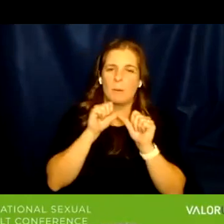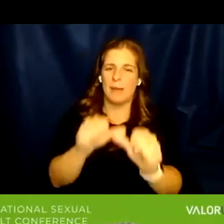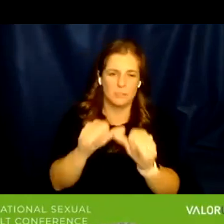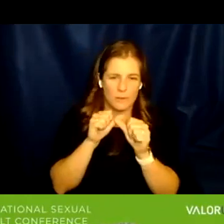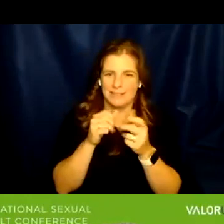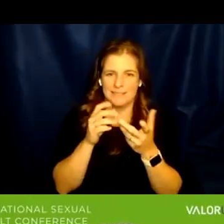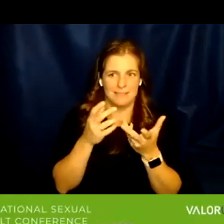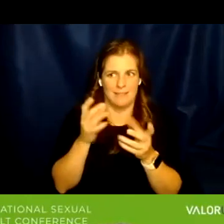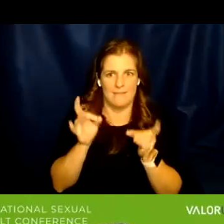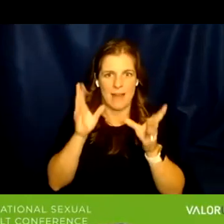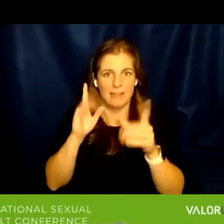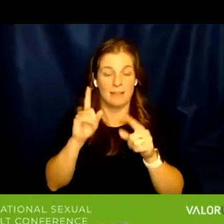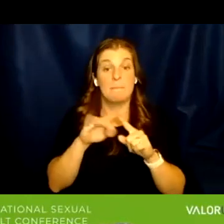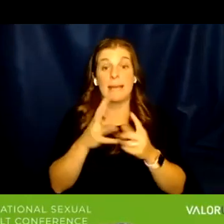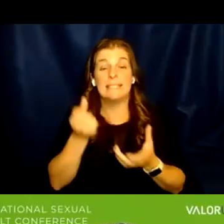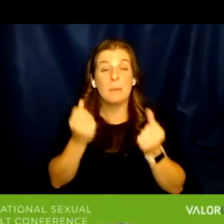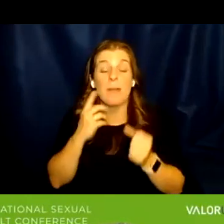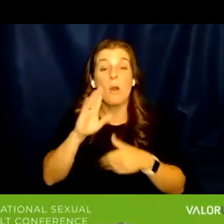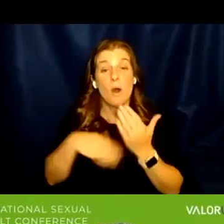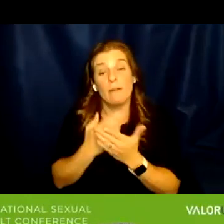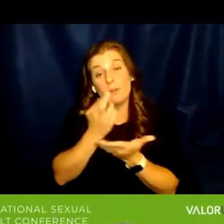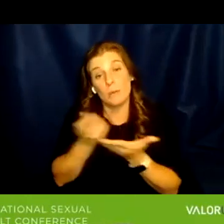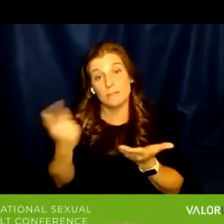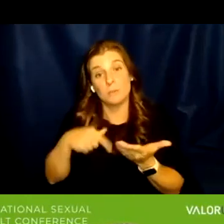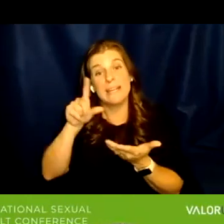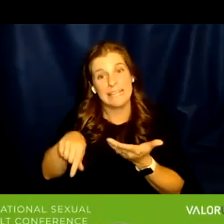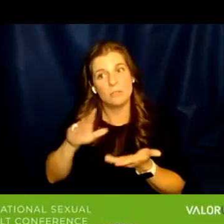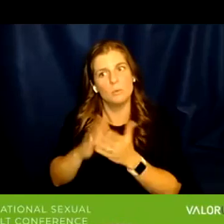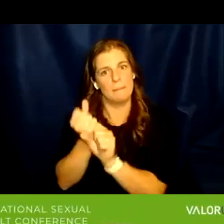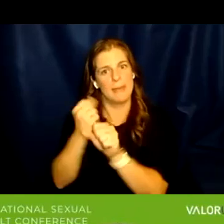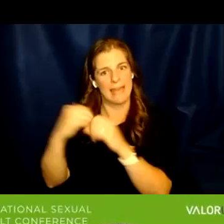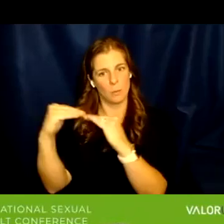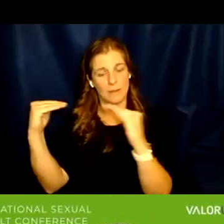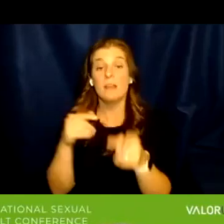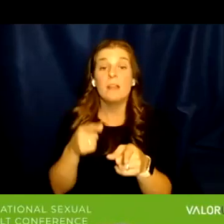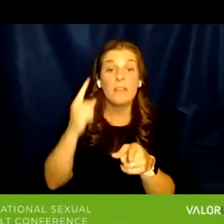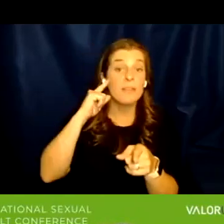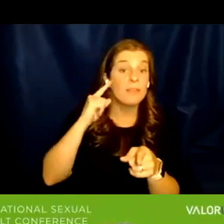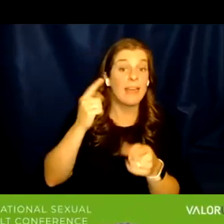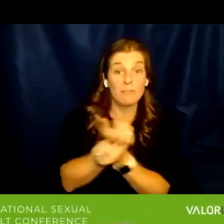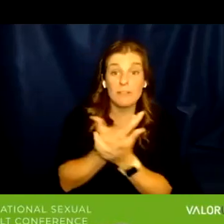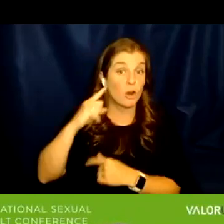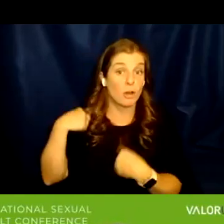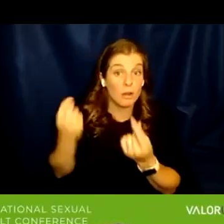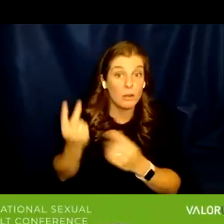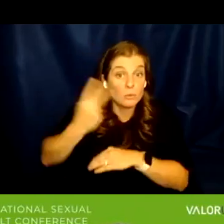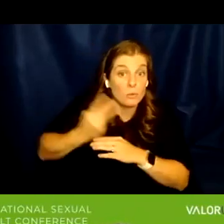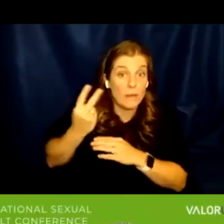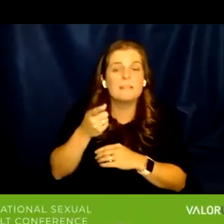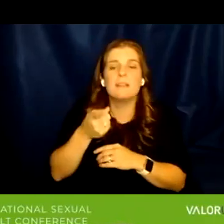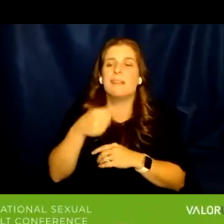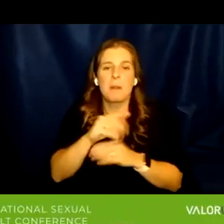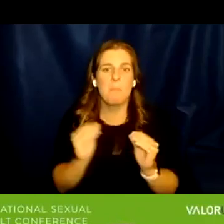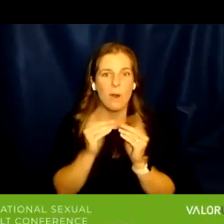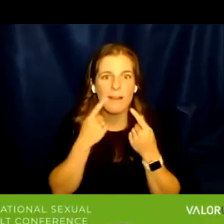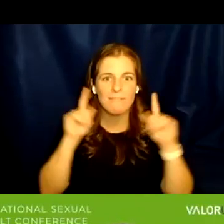resources we need to advance equity and reduce sexual violence. The things that you've heard over the last day are more effective and